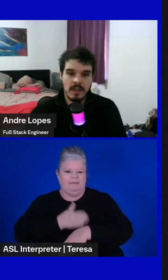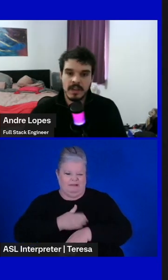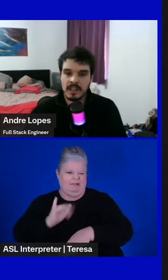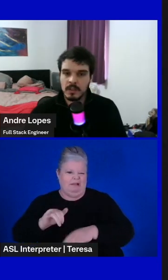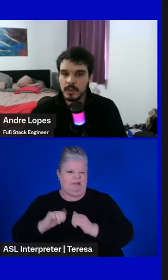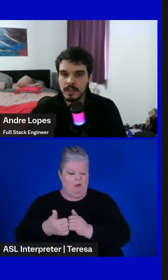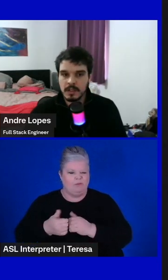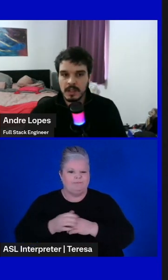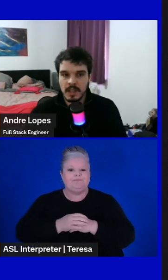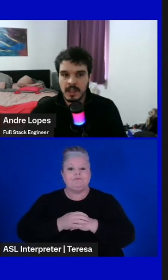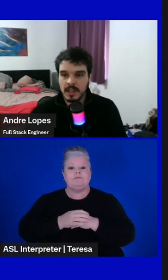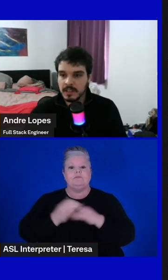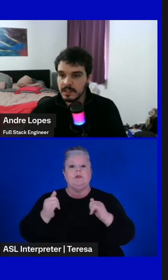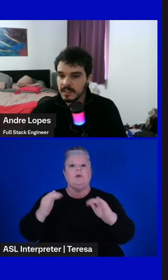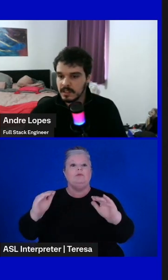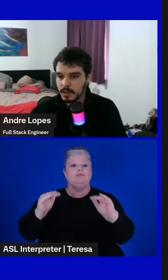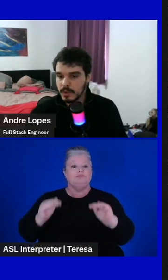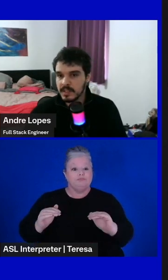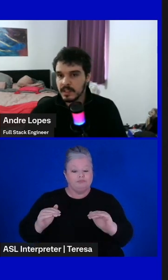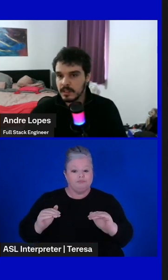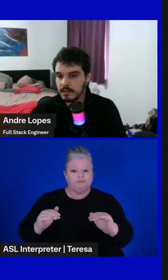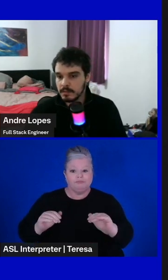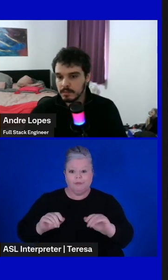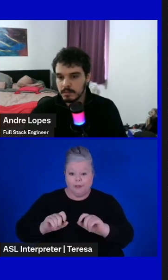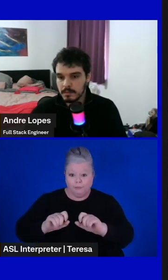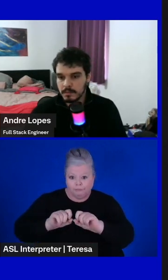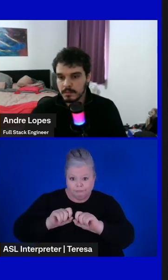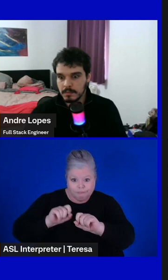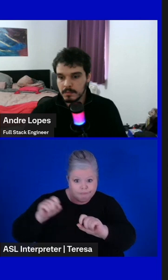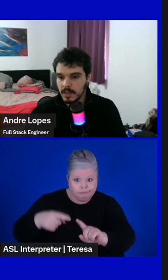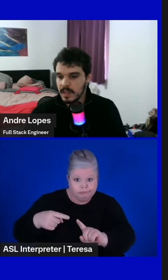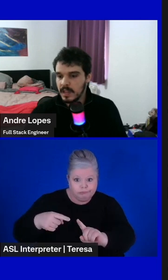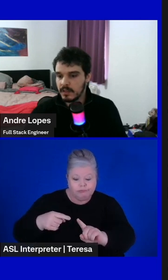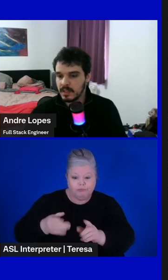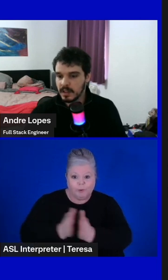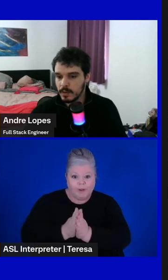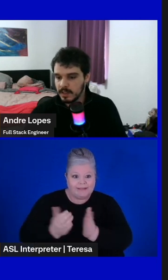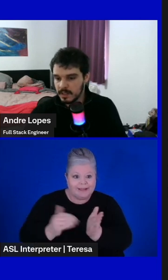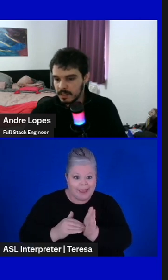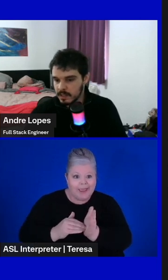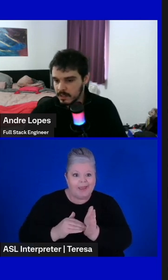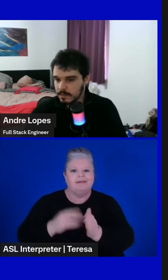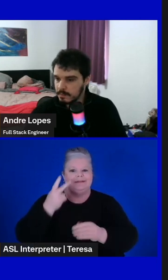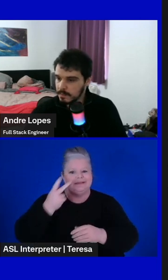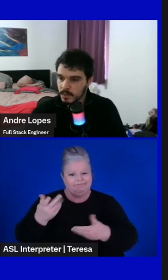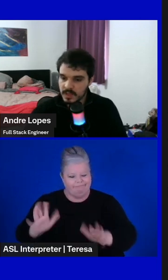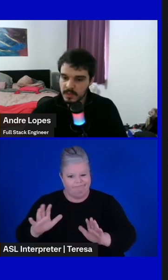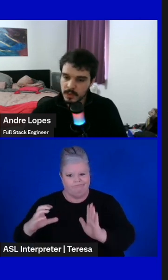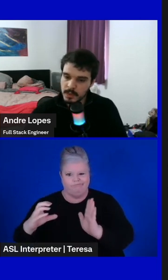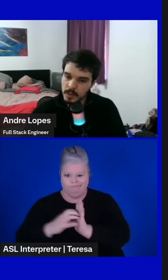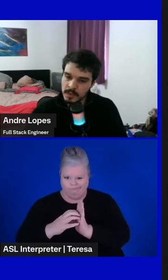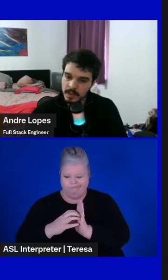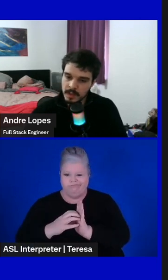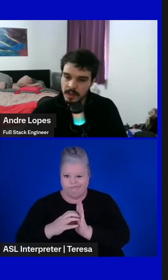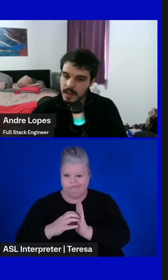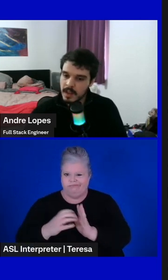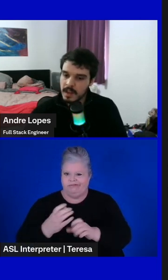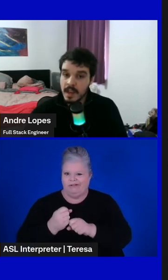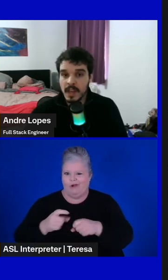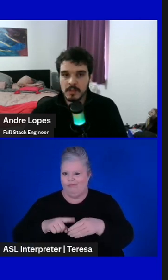So now I can go here and send this request again. And you can see I created this, received this